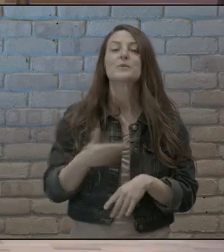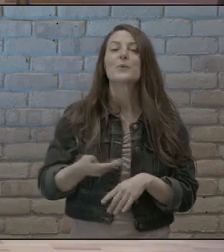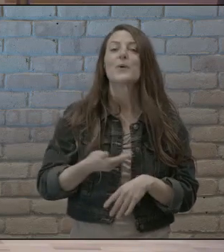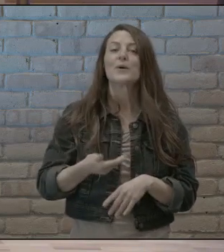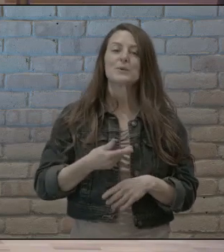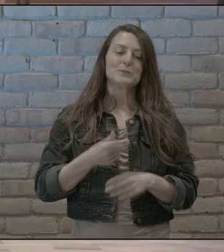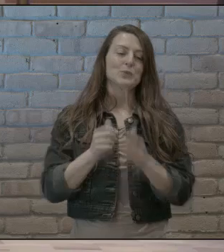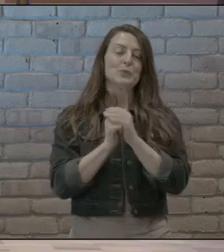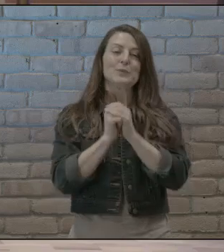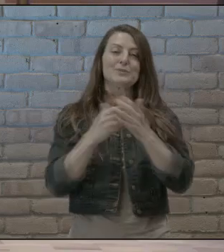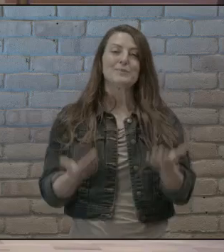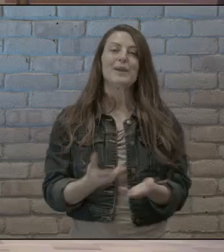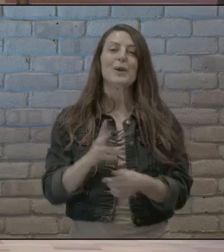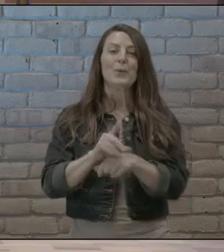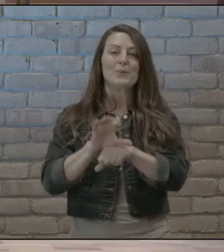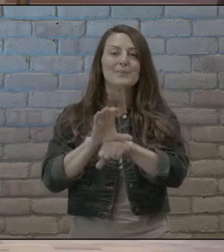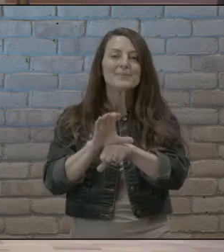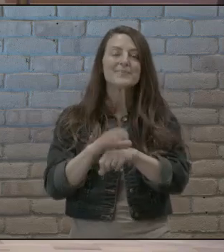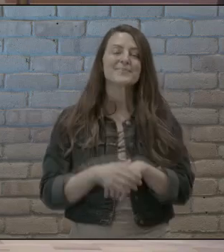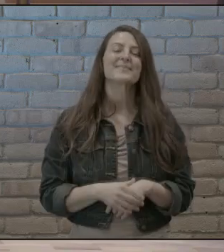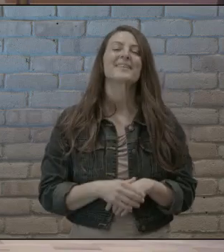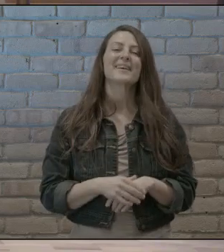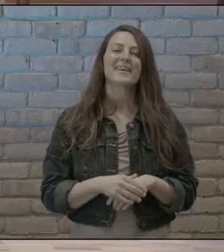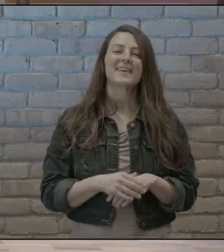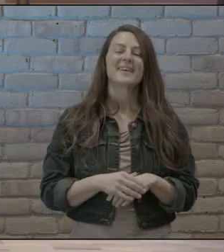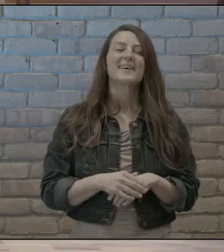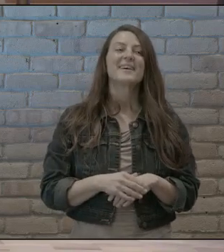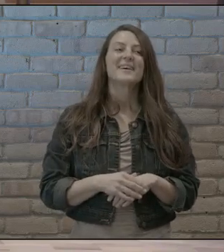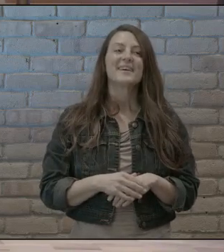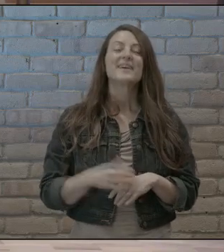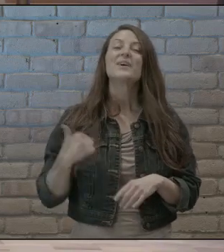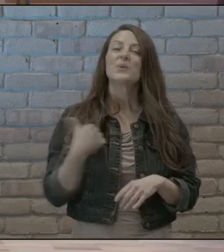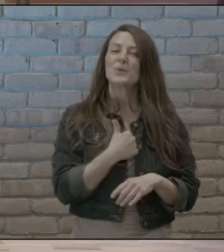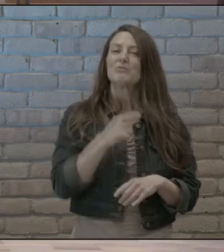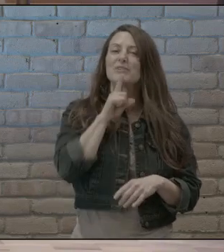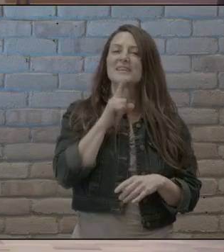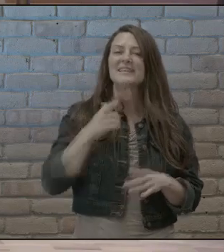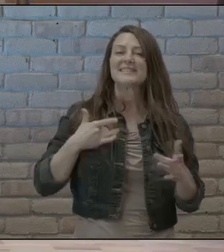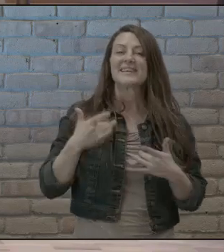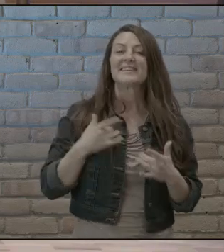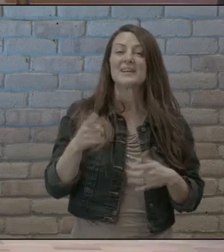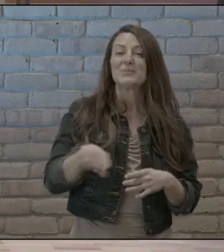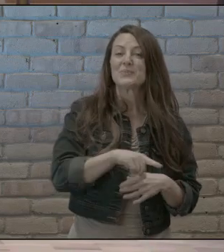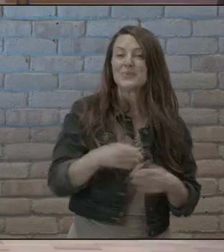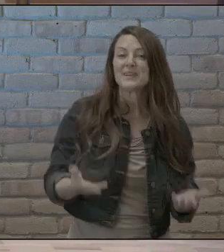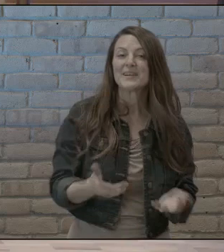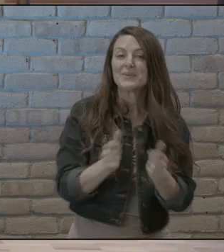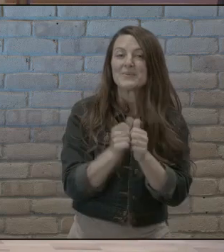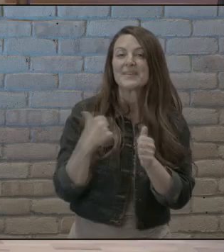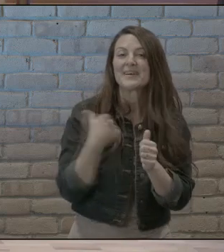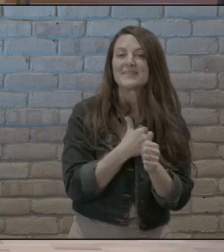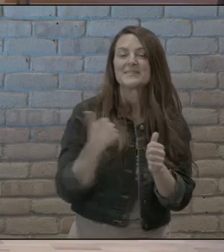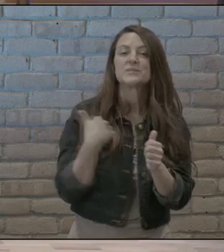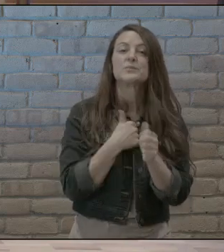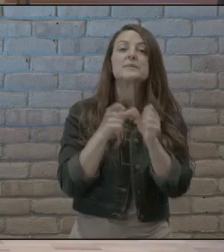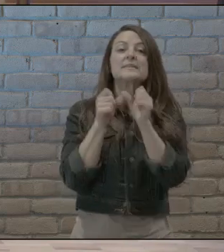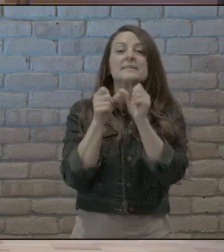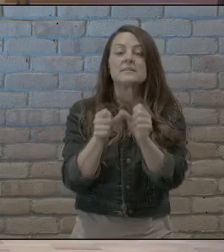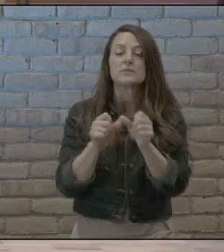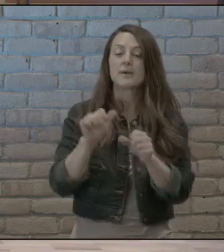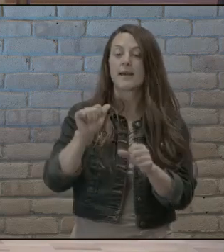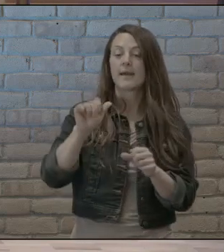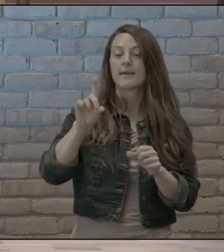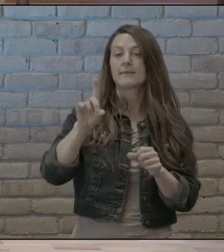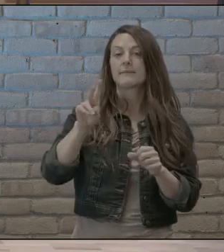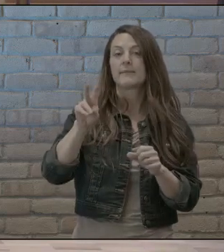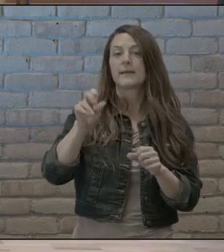Lutheran Church and our online campus at live.woodburylutheran.org. We're super excited that you're here with us as we continue on in Advent,